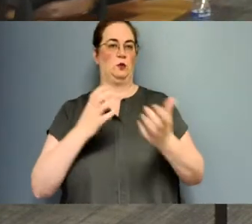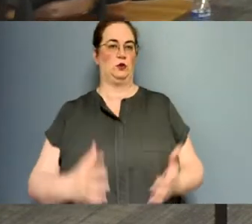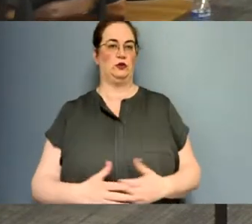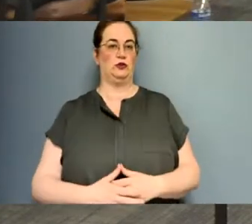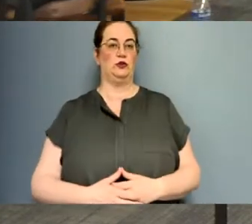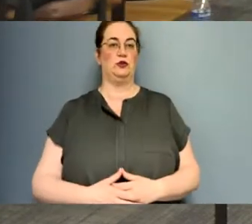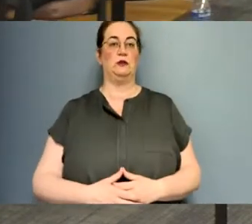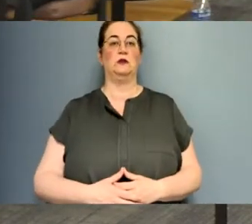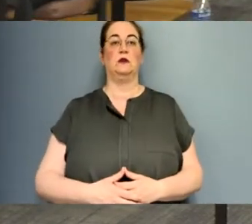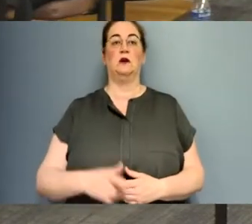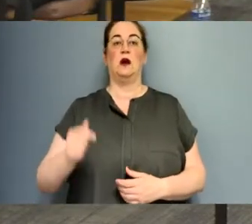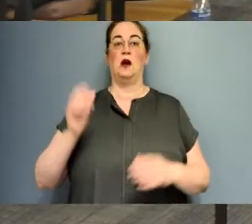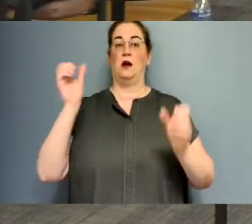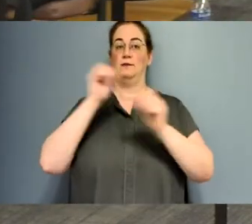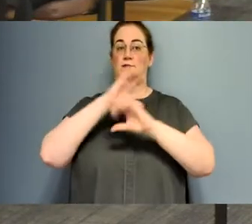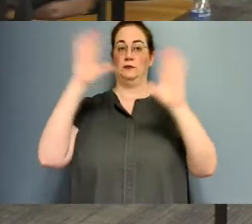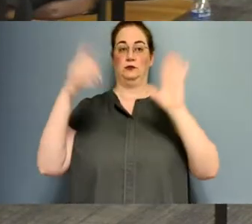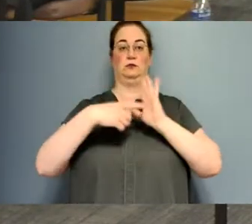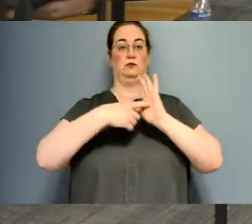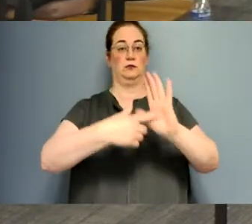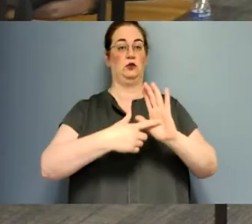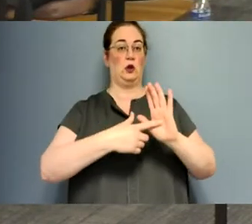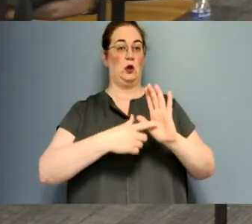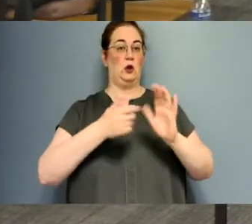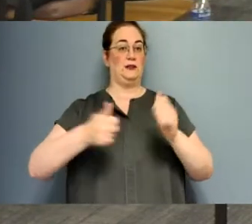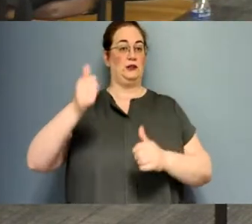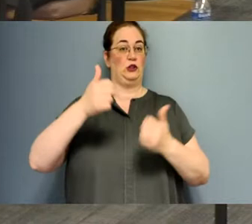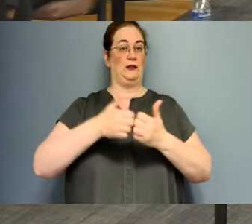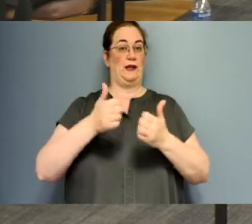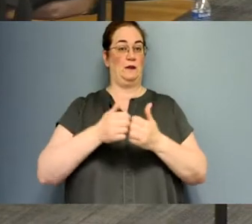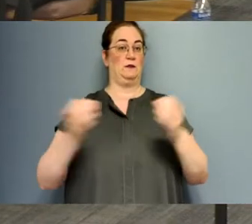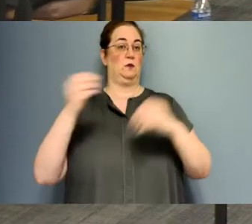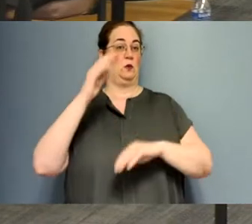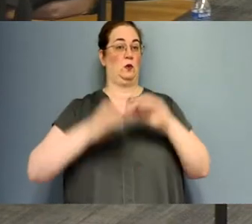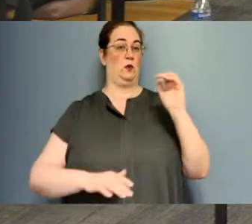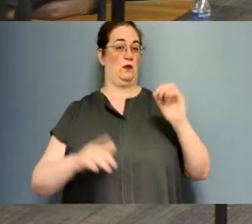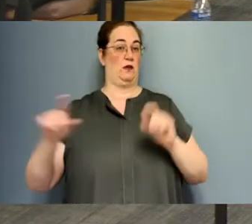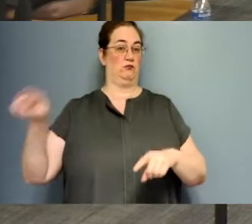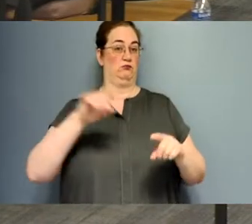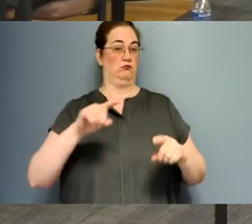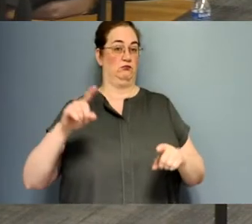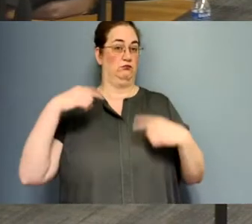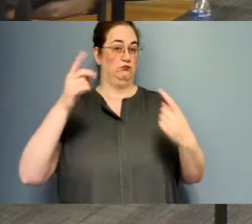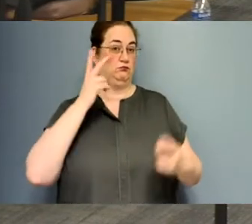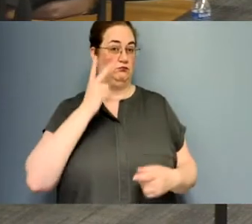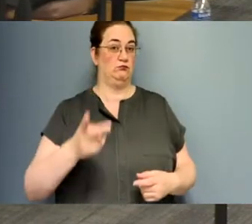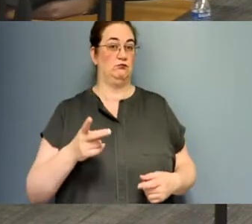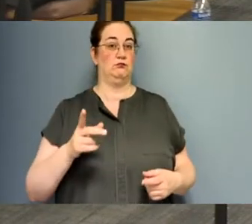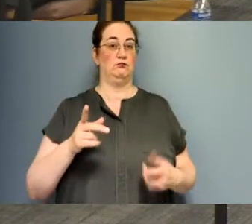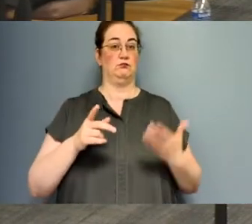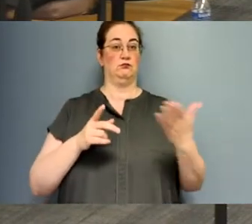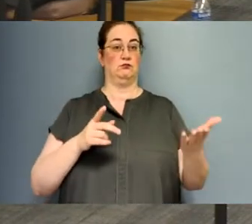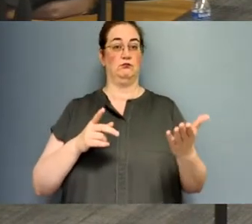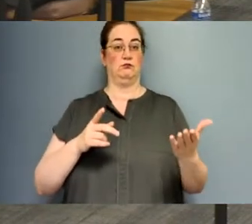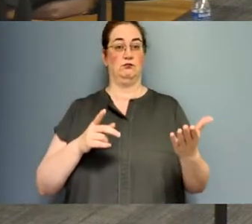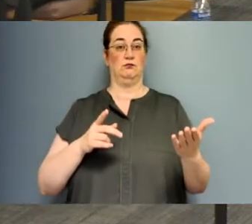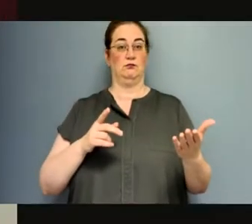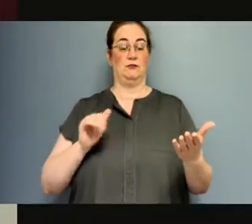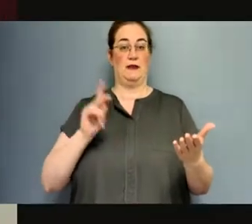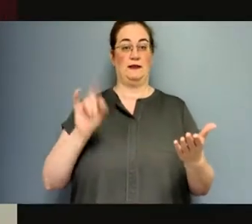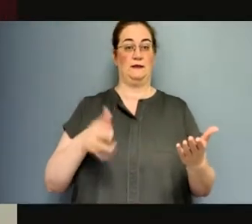and pictures that convey the Senior Games' essence far beyond the power of words. Randy?